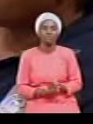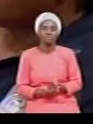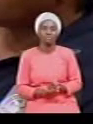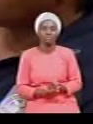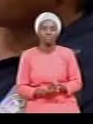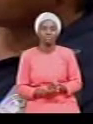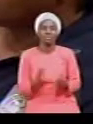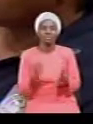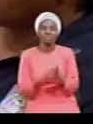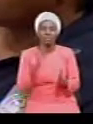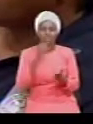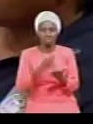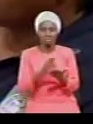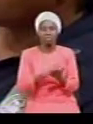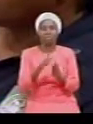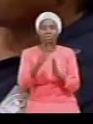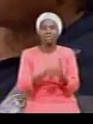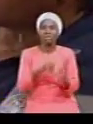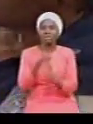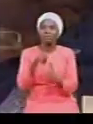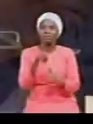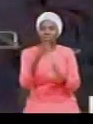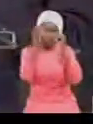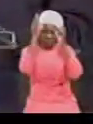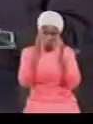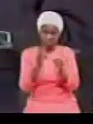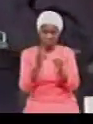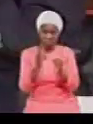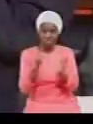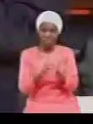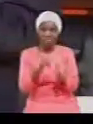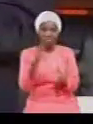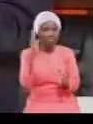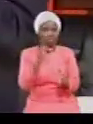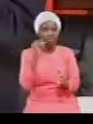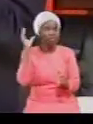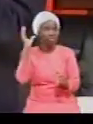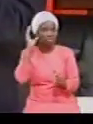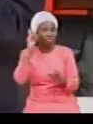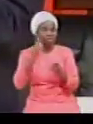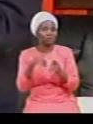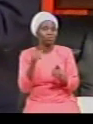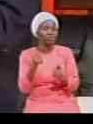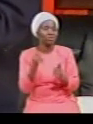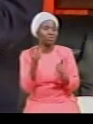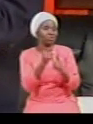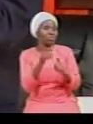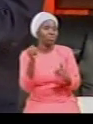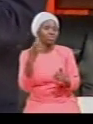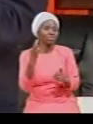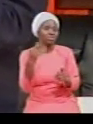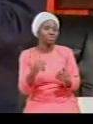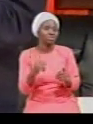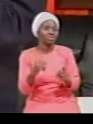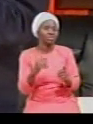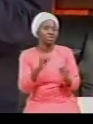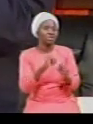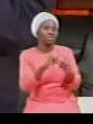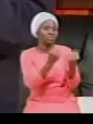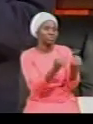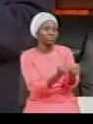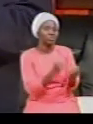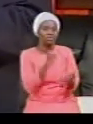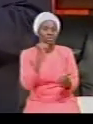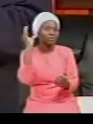you make up your mind that you're not going to listen to the words of society, you're not going to